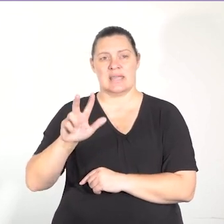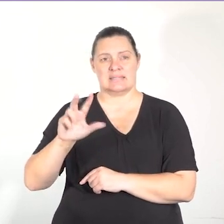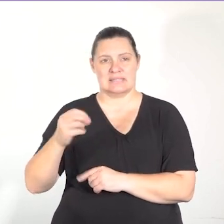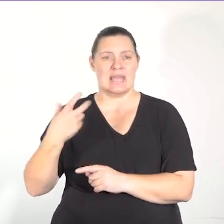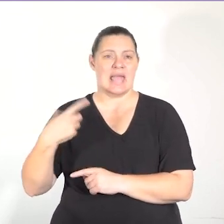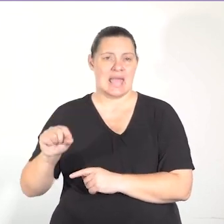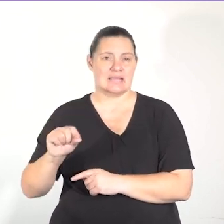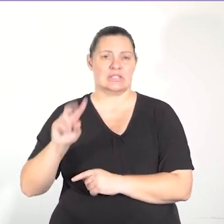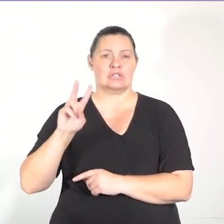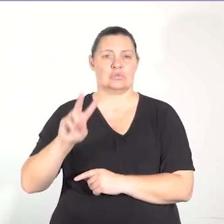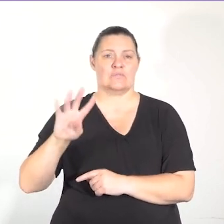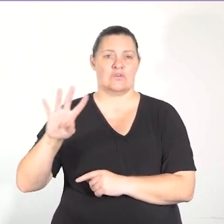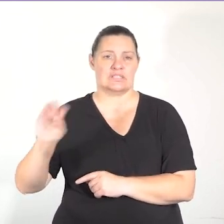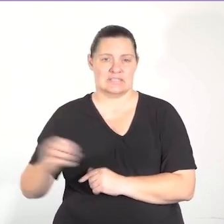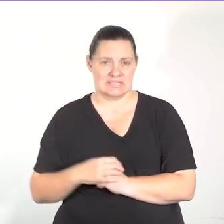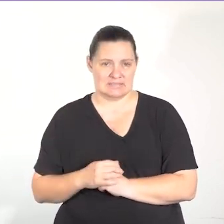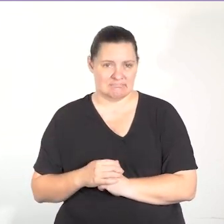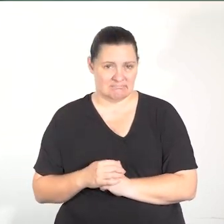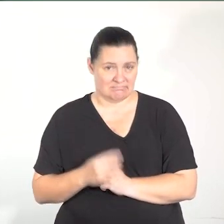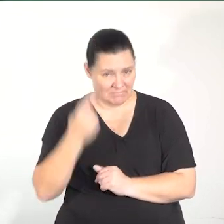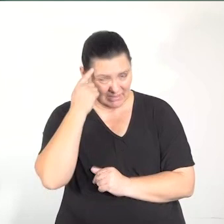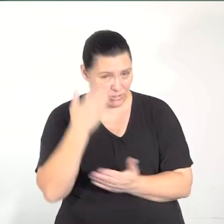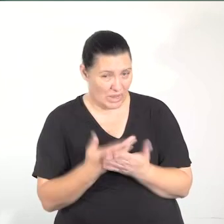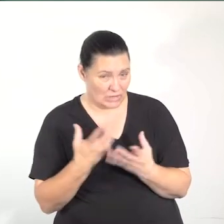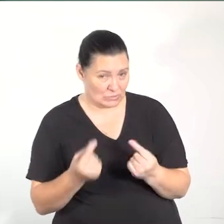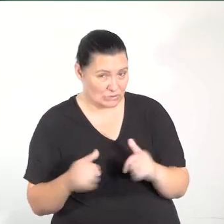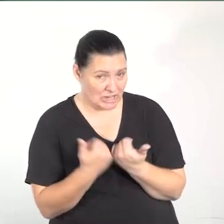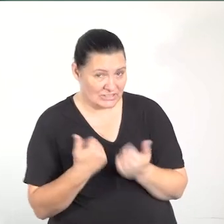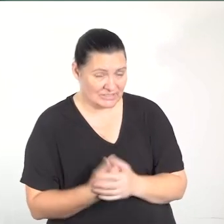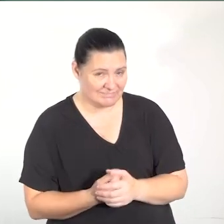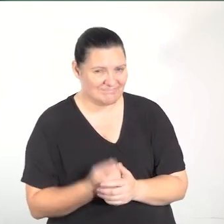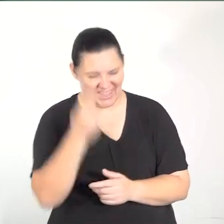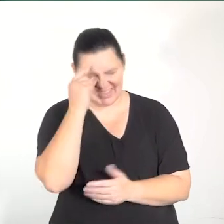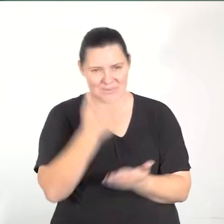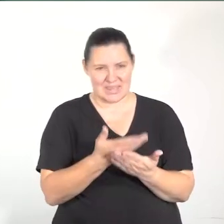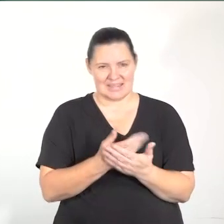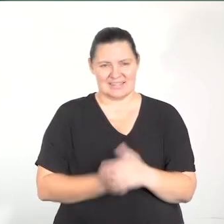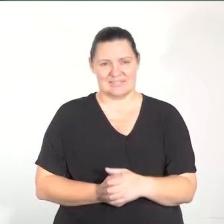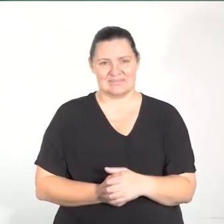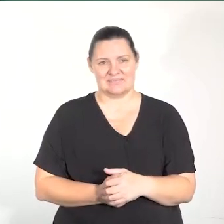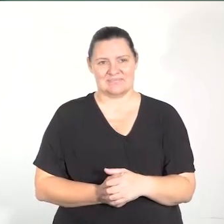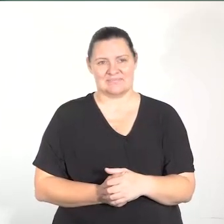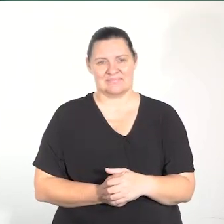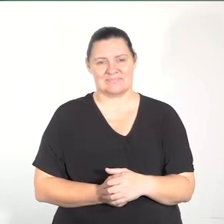180 and 240. Do you think you can do that challenge? I think you can.